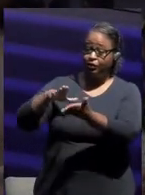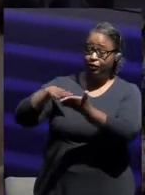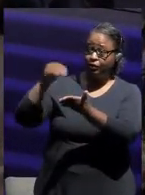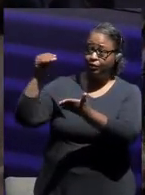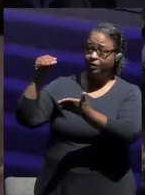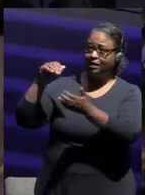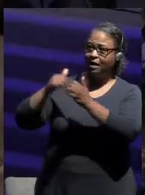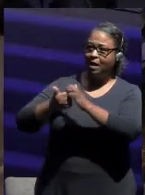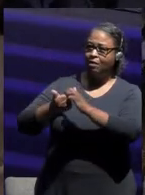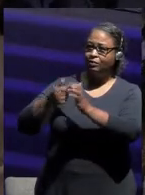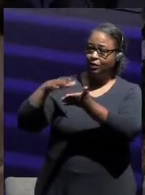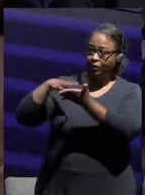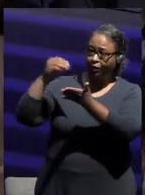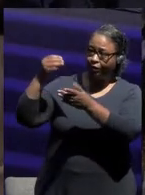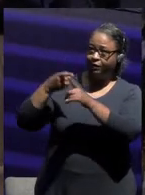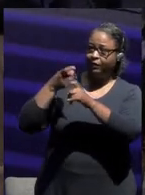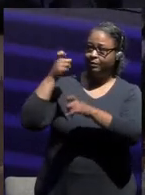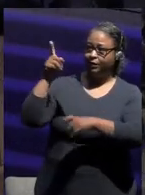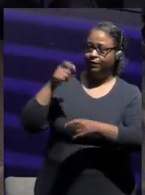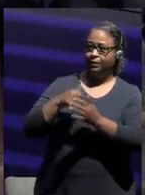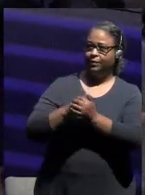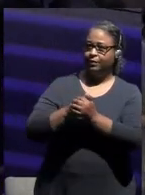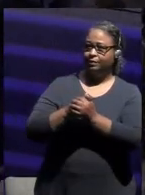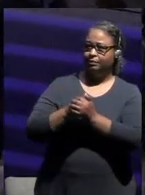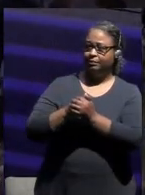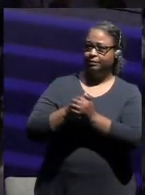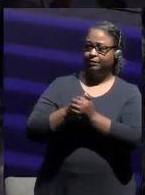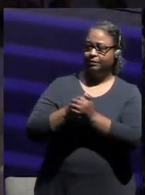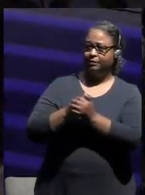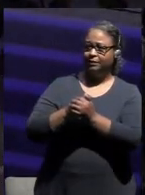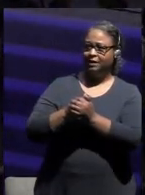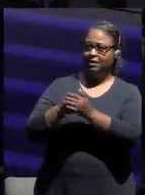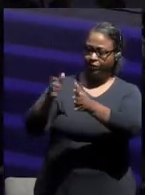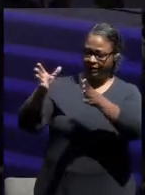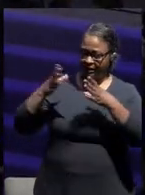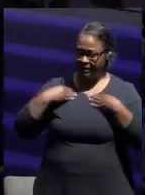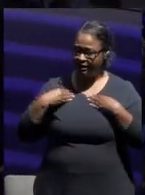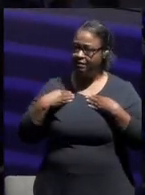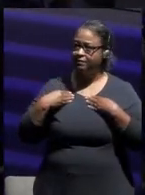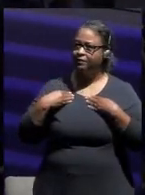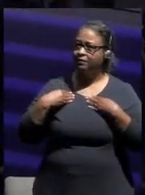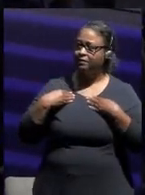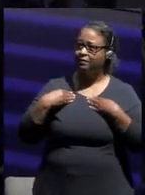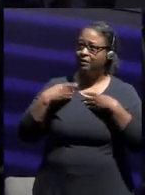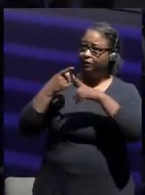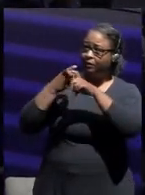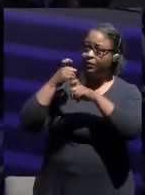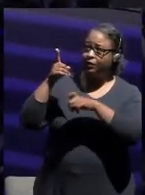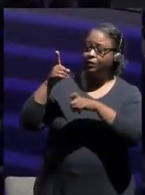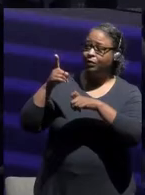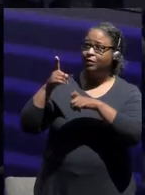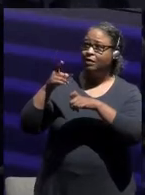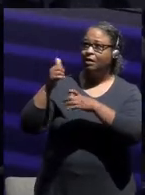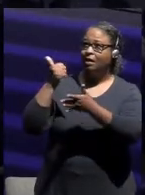learn from you. And help us to receive from